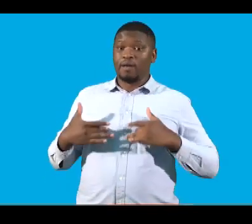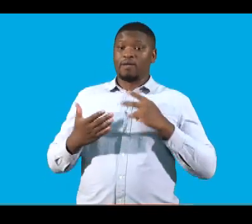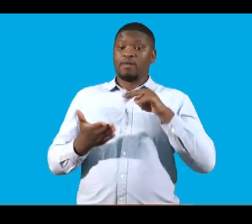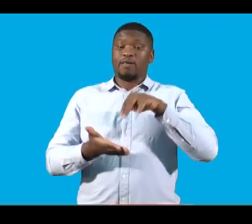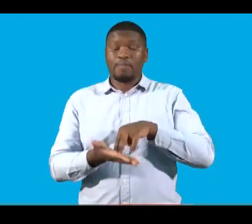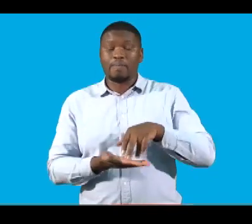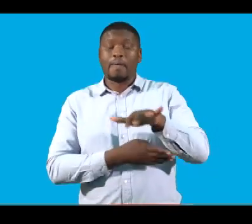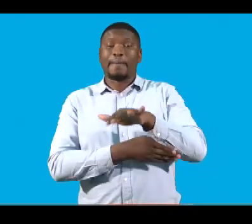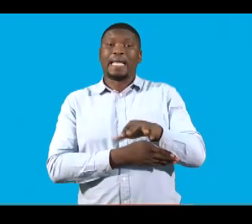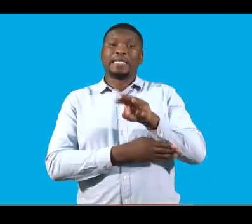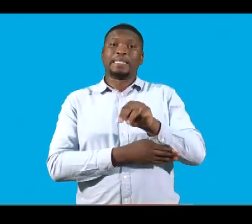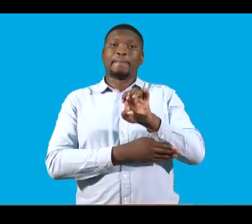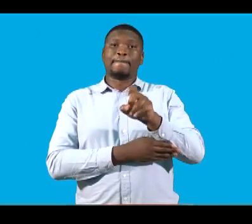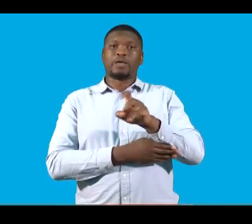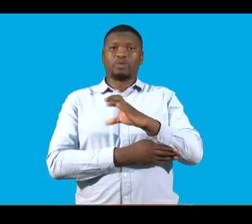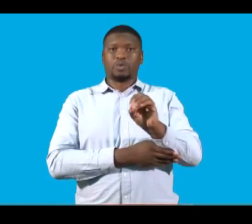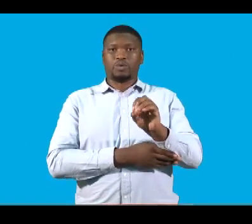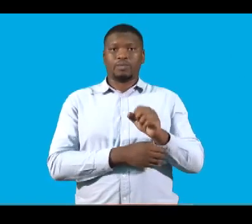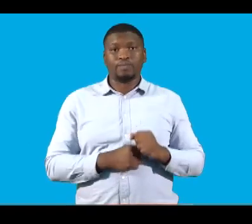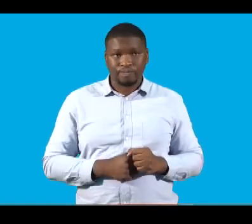survives and lands on Mexican shores.